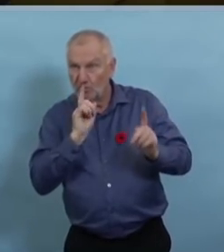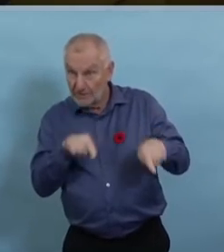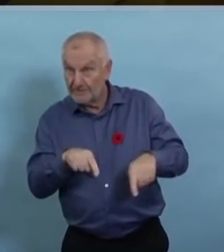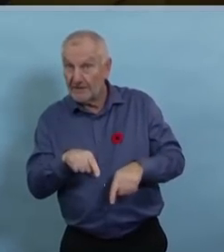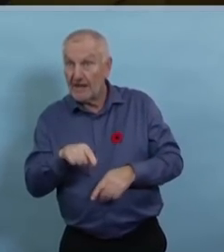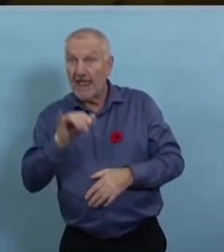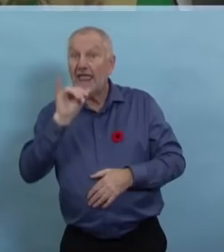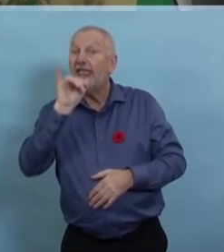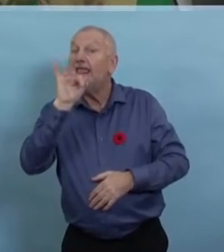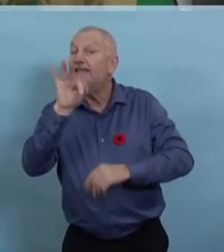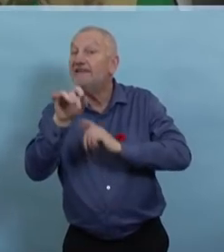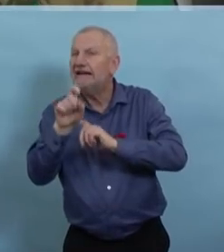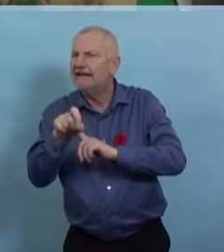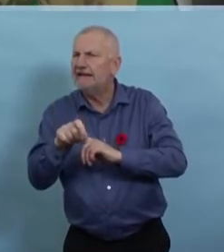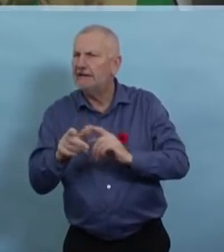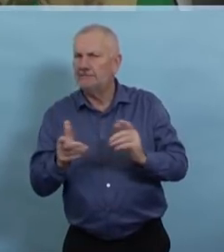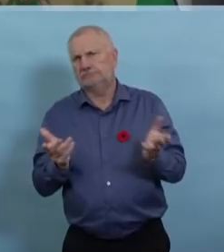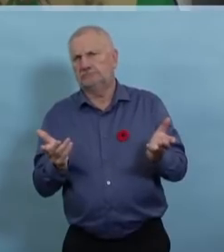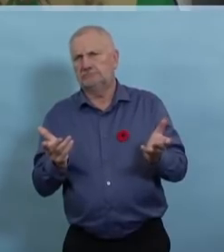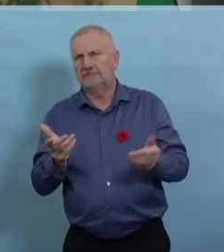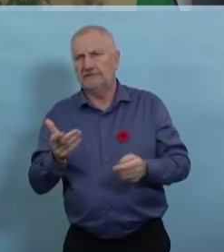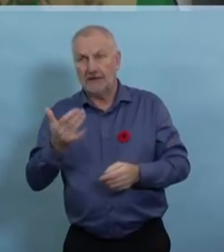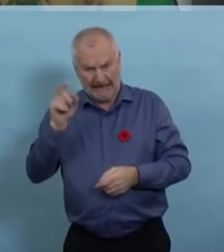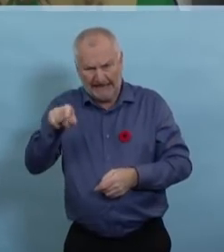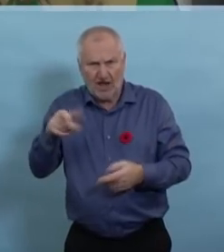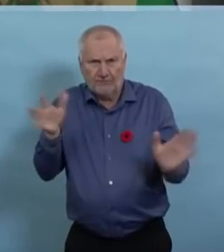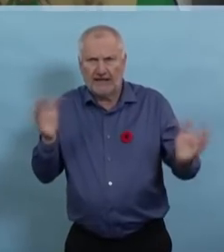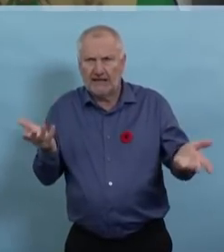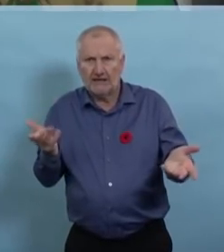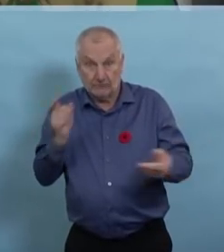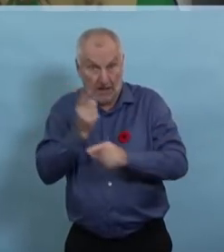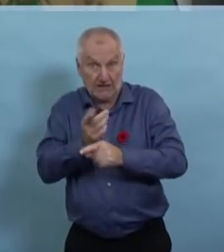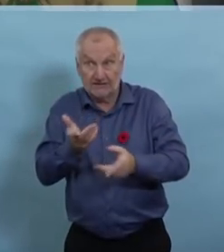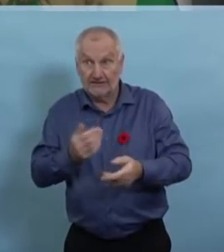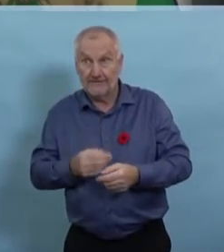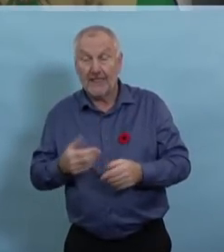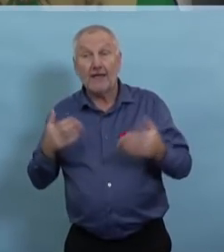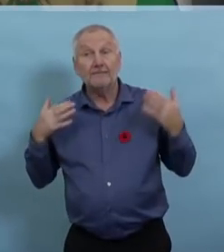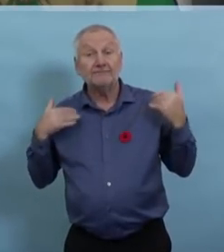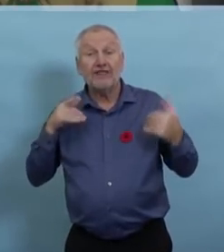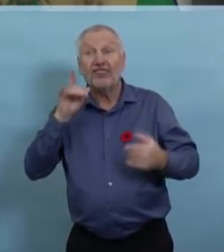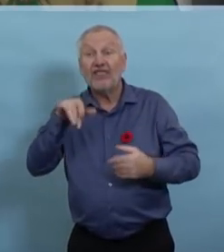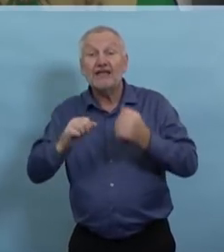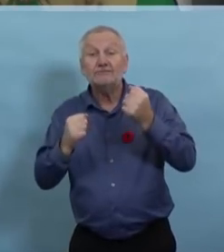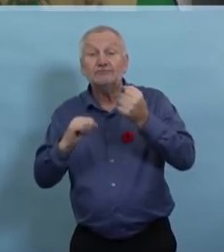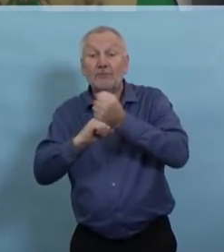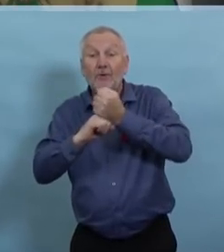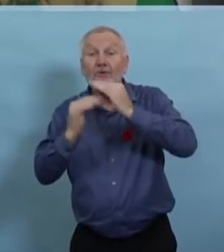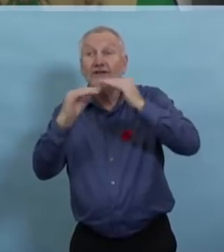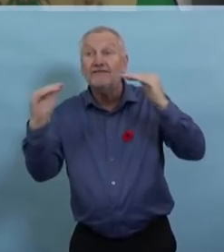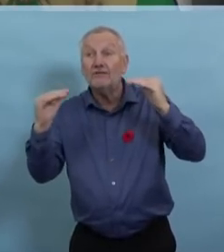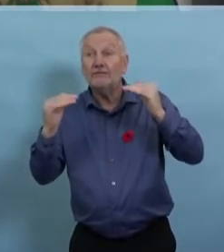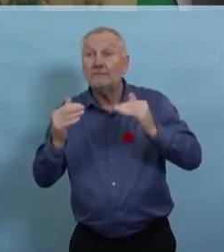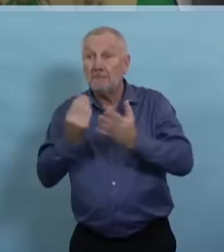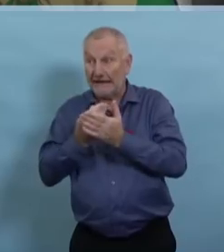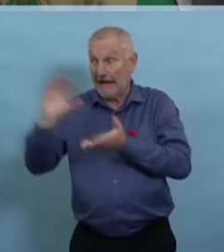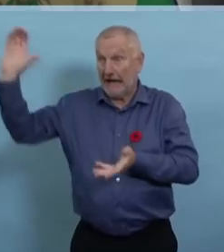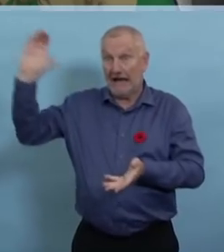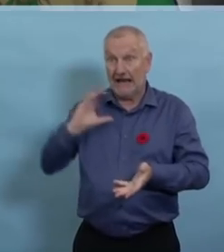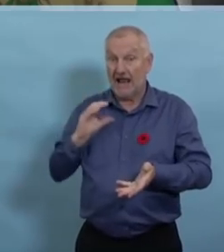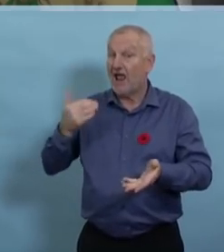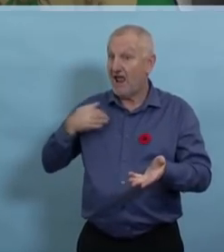what has been budgeted? So that support level is there in terms of the funding, and we provided